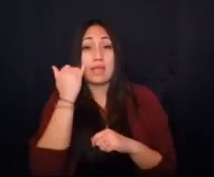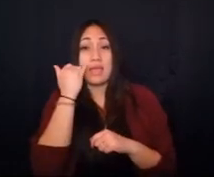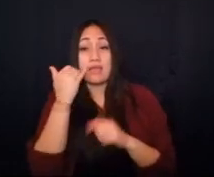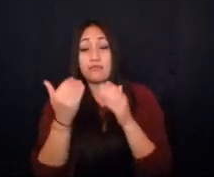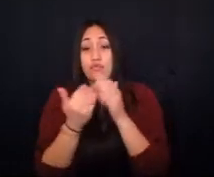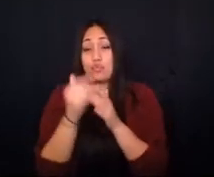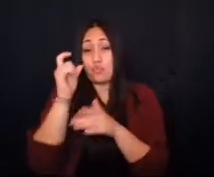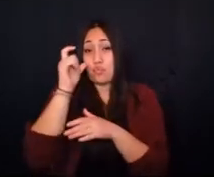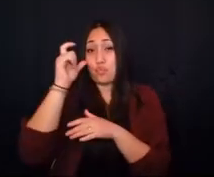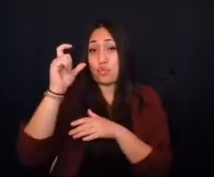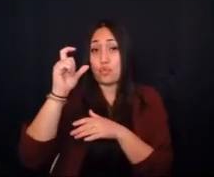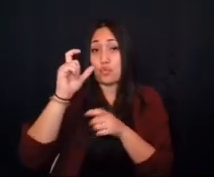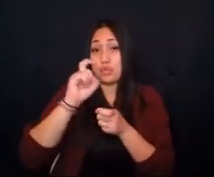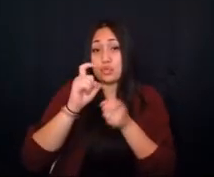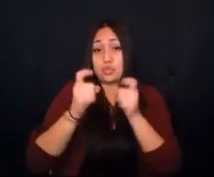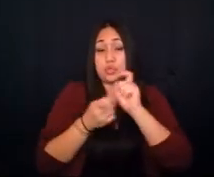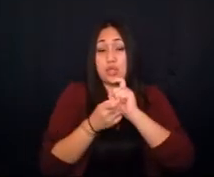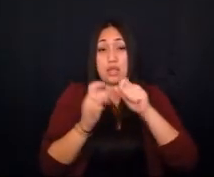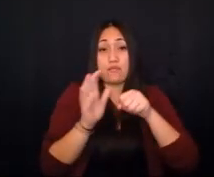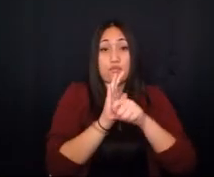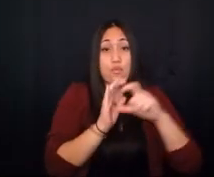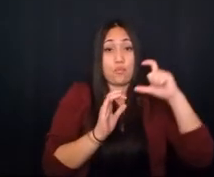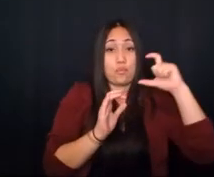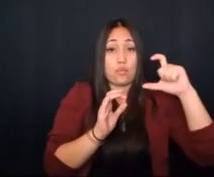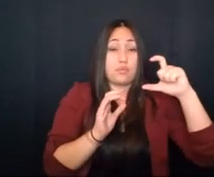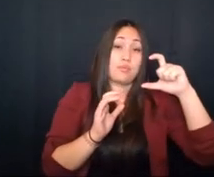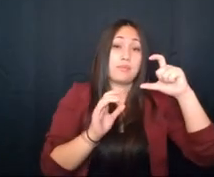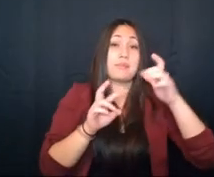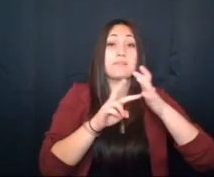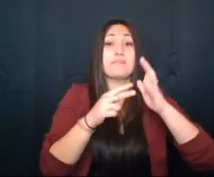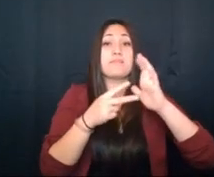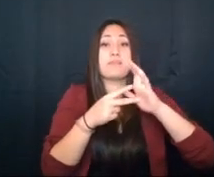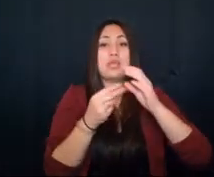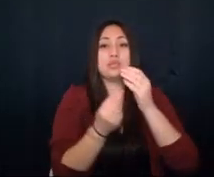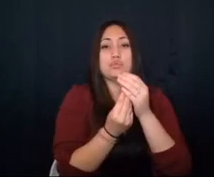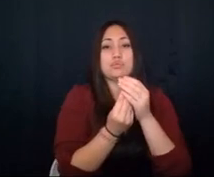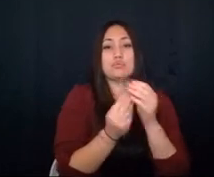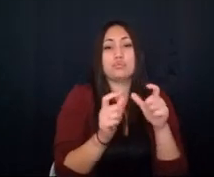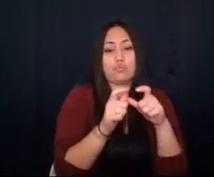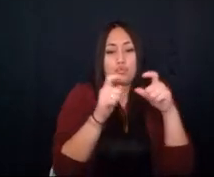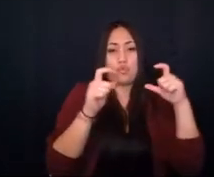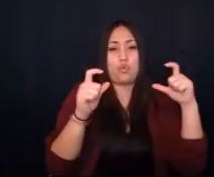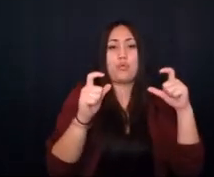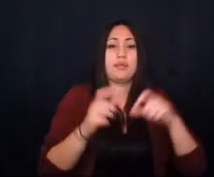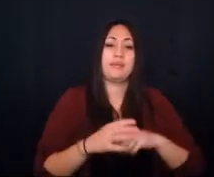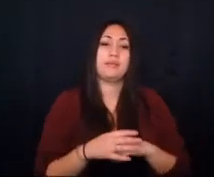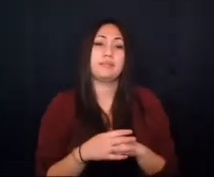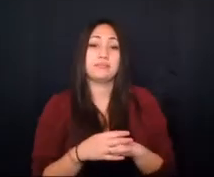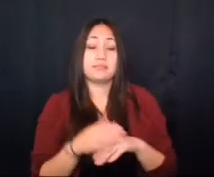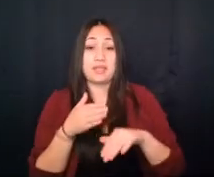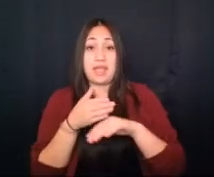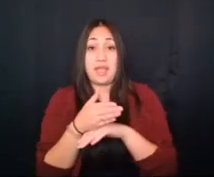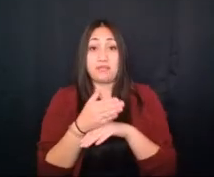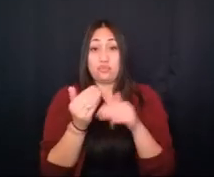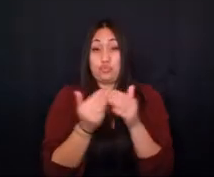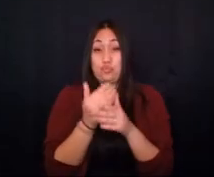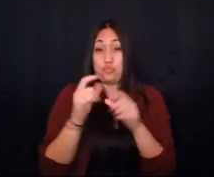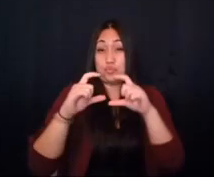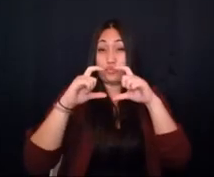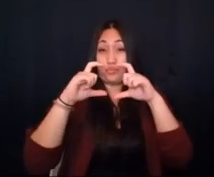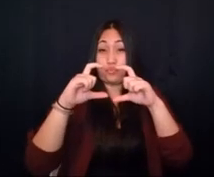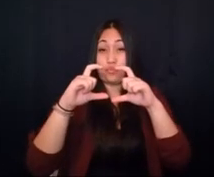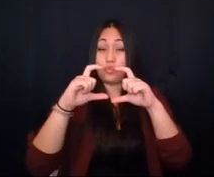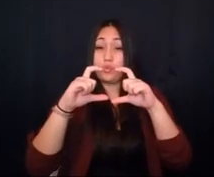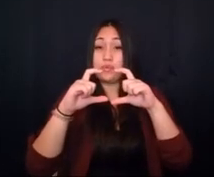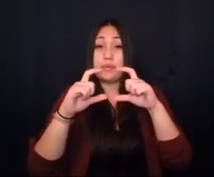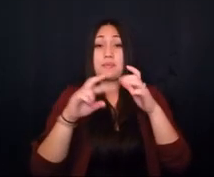are called a waxing gibbous and a waxing crescent. After the new moon appears to grow. These are called a waning gibbous and a